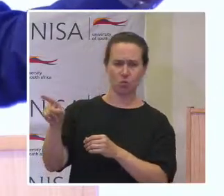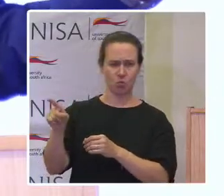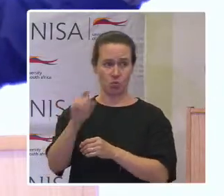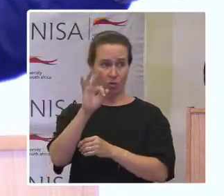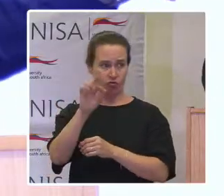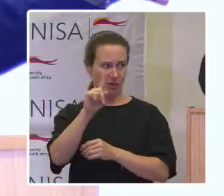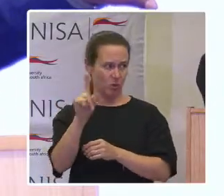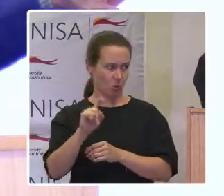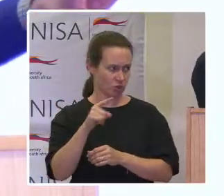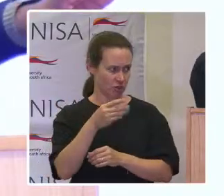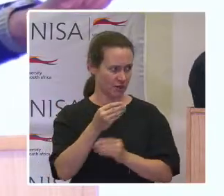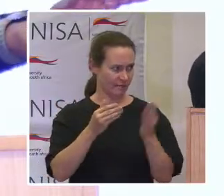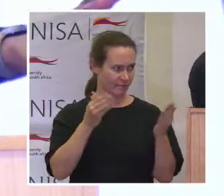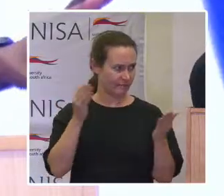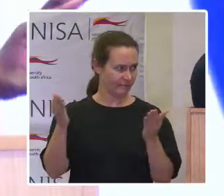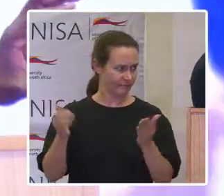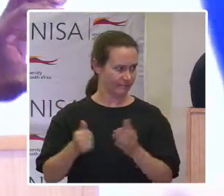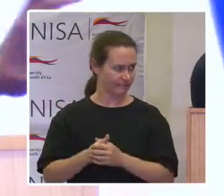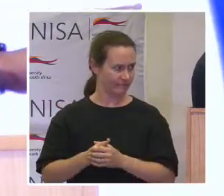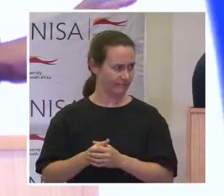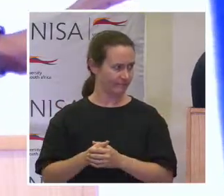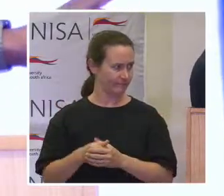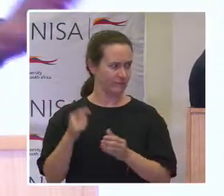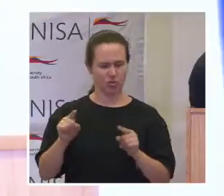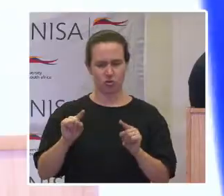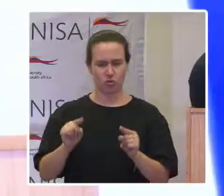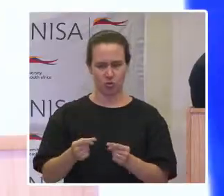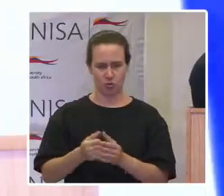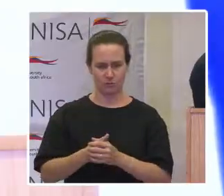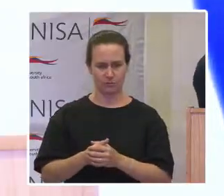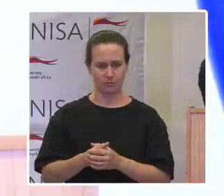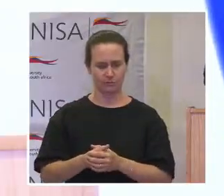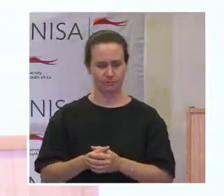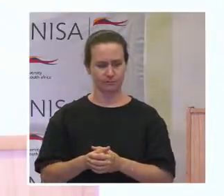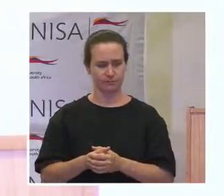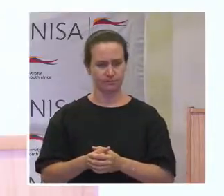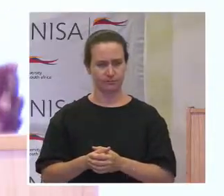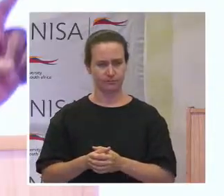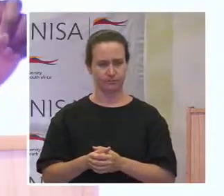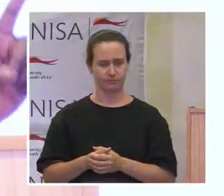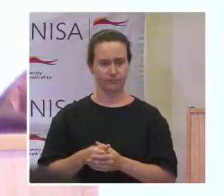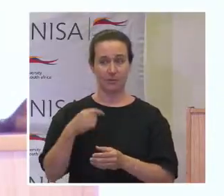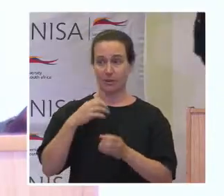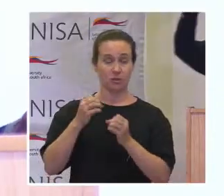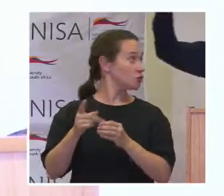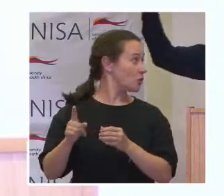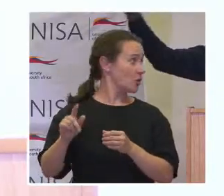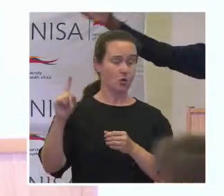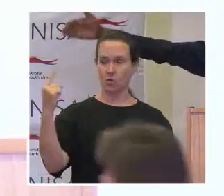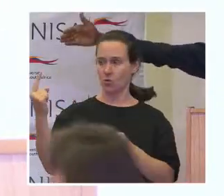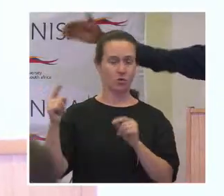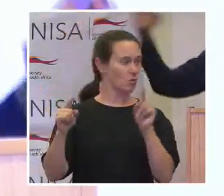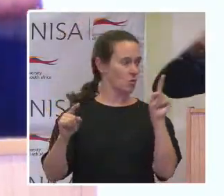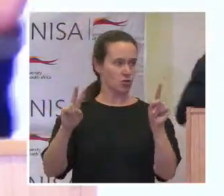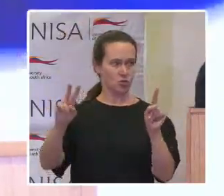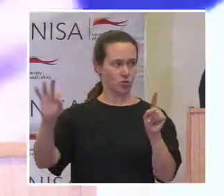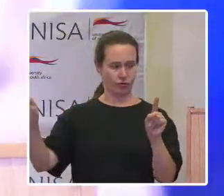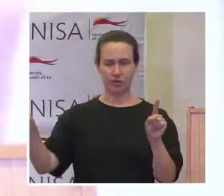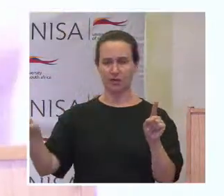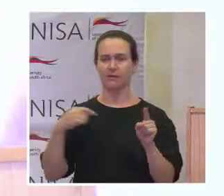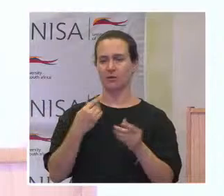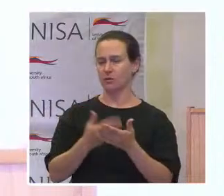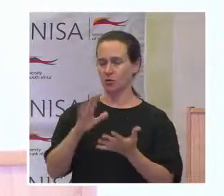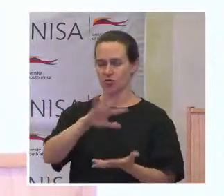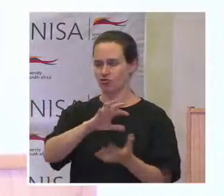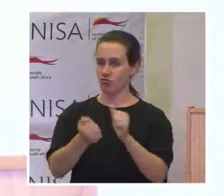3 questions. So just briefly, if you can address that, and then I'll start 1, 2, and 3, and we're wrapping